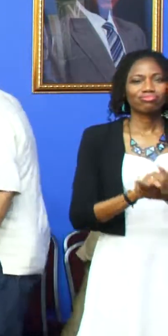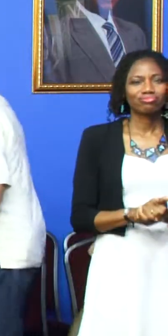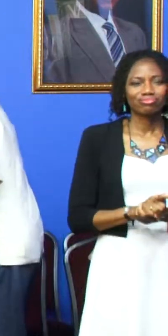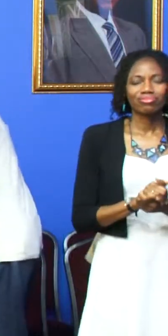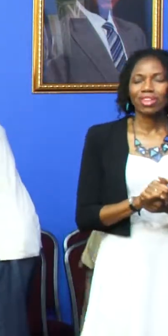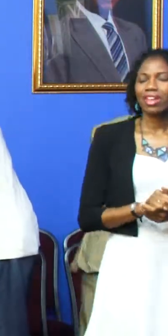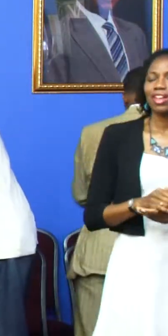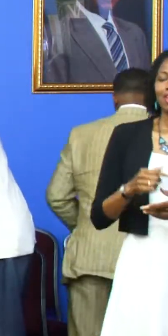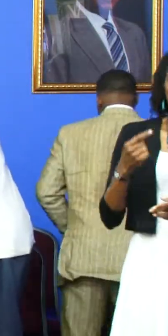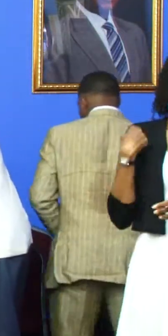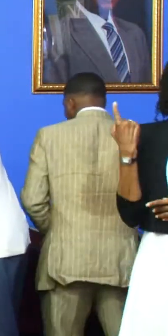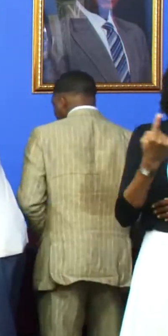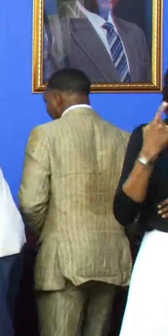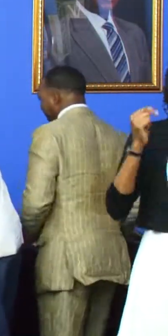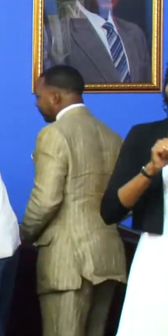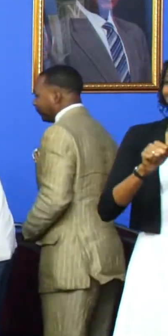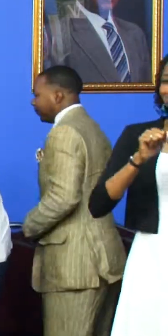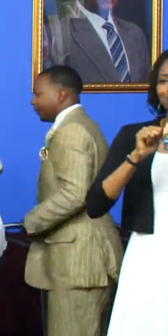Never give up.